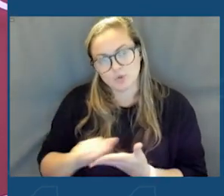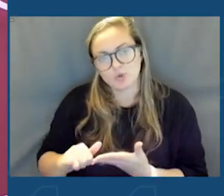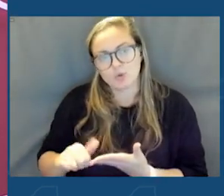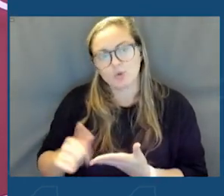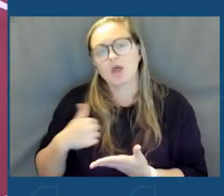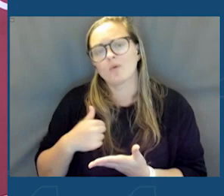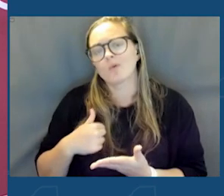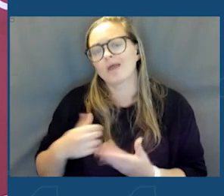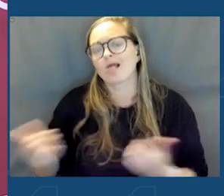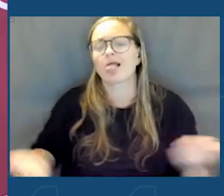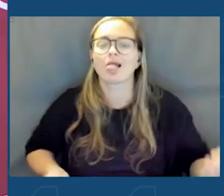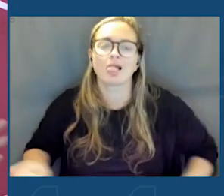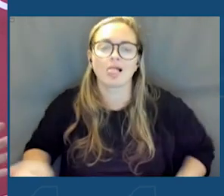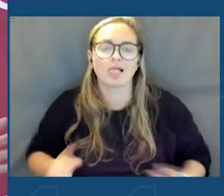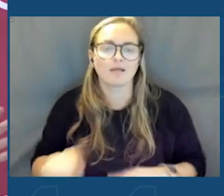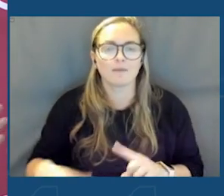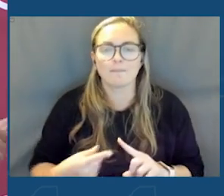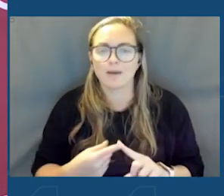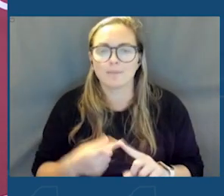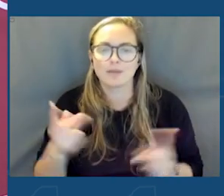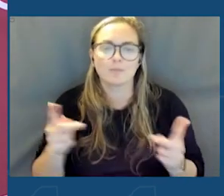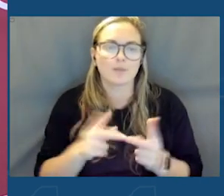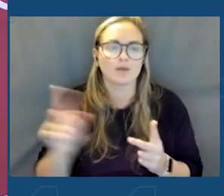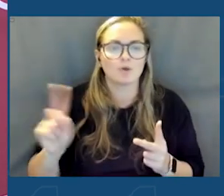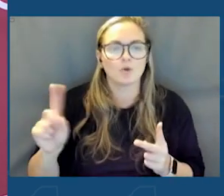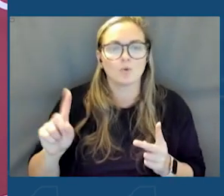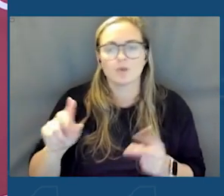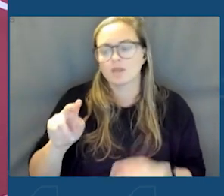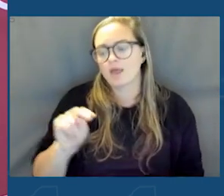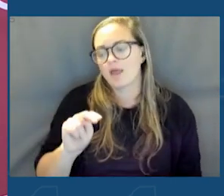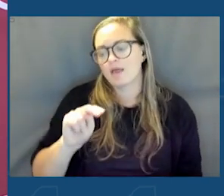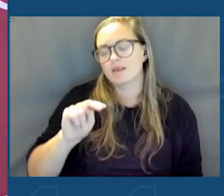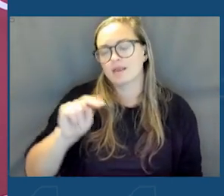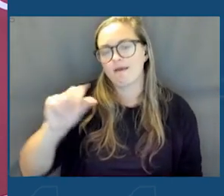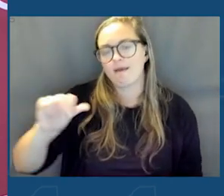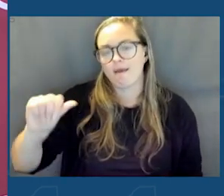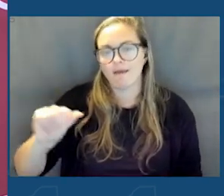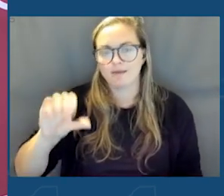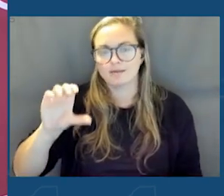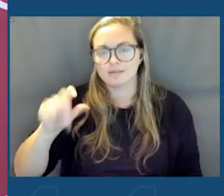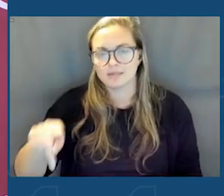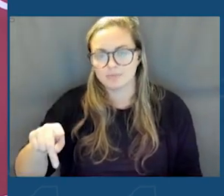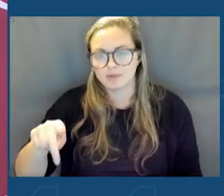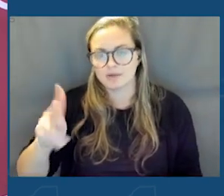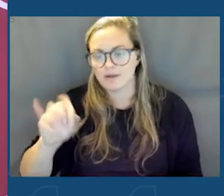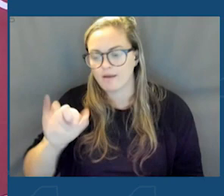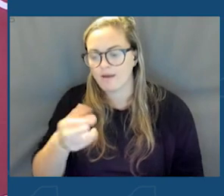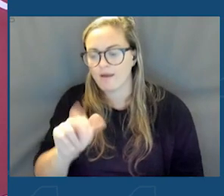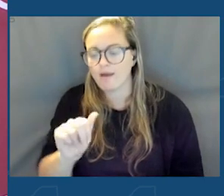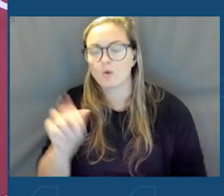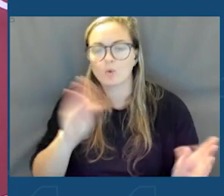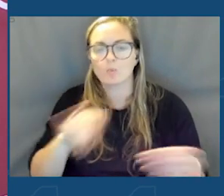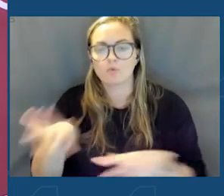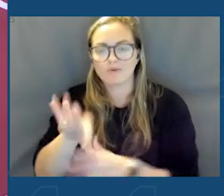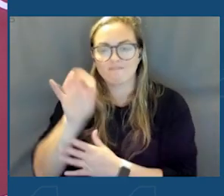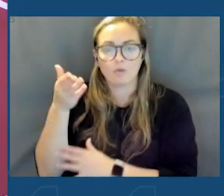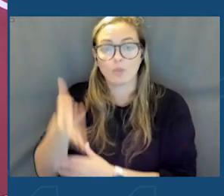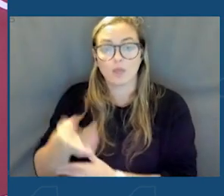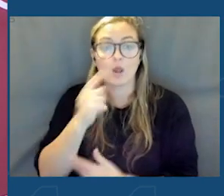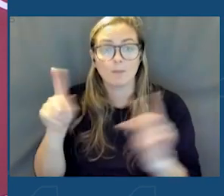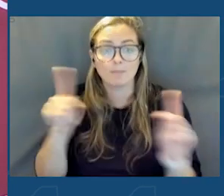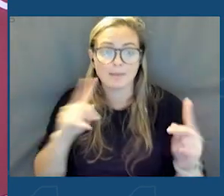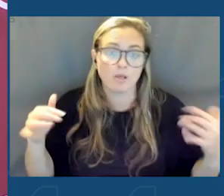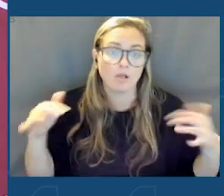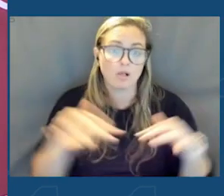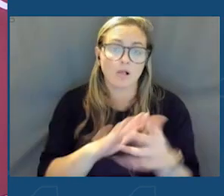about us being the place where the NAACP, the Niagara movement, was founded. And that was a place where people came and